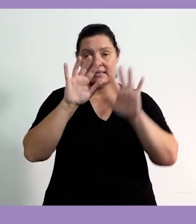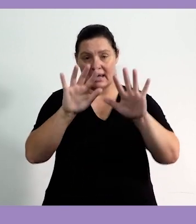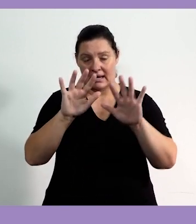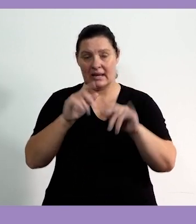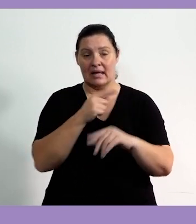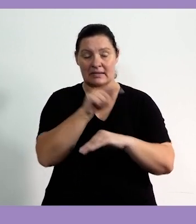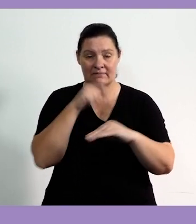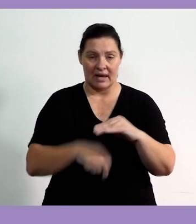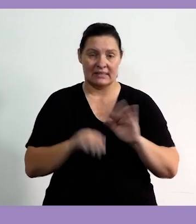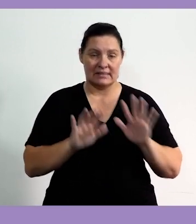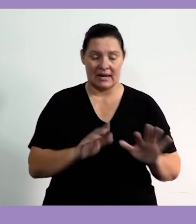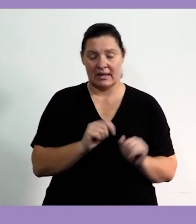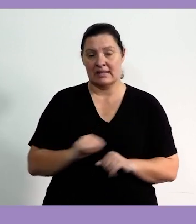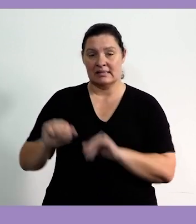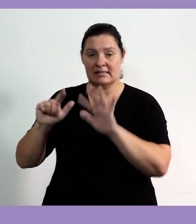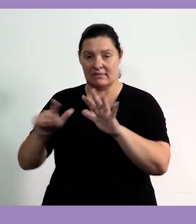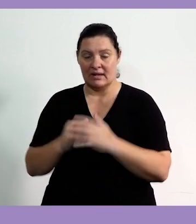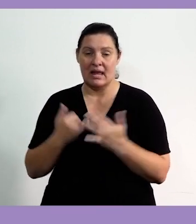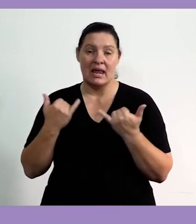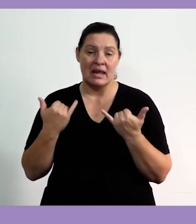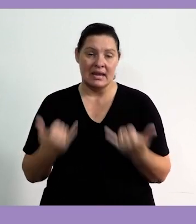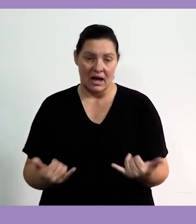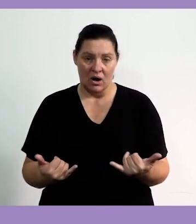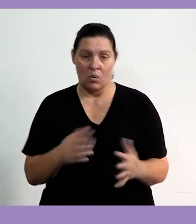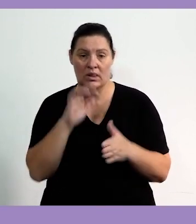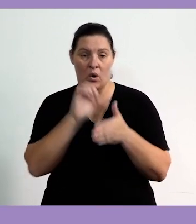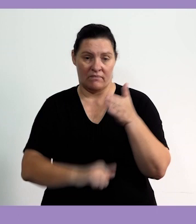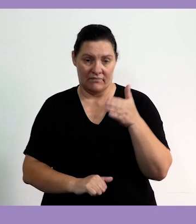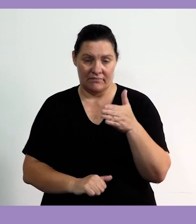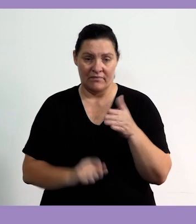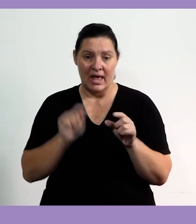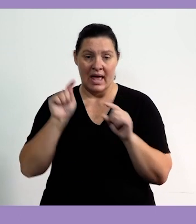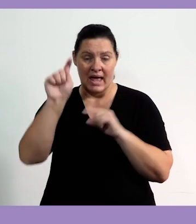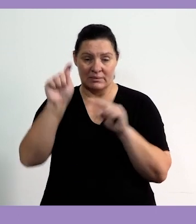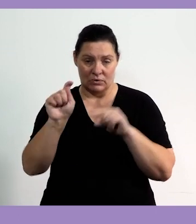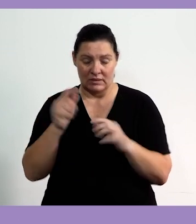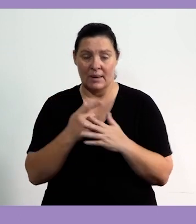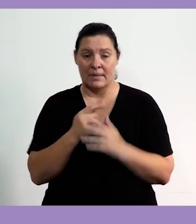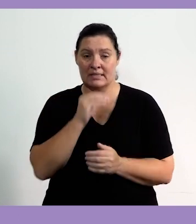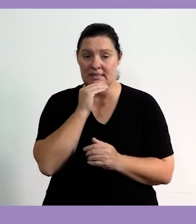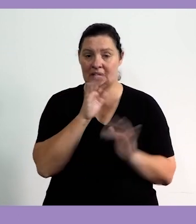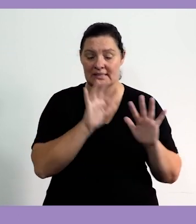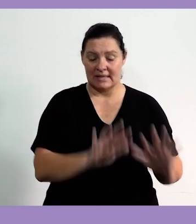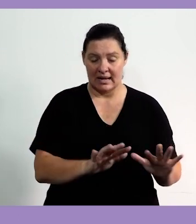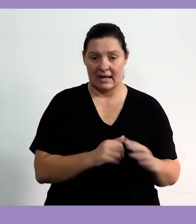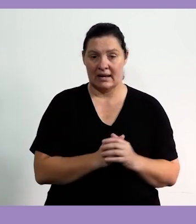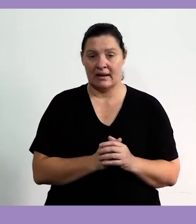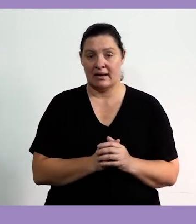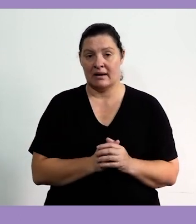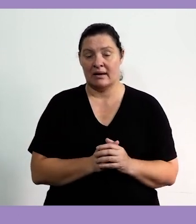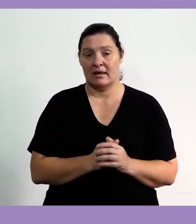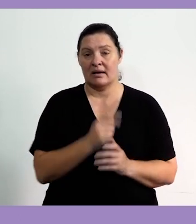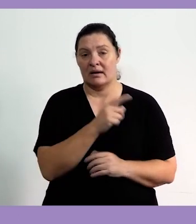to the exponent 10 divided by 10 to the exponent 7. We are going to subtract the exponents, and that leaves us